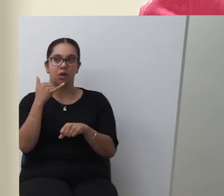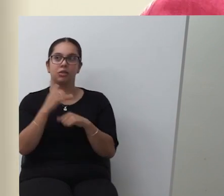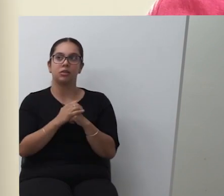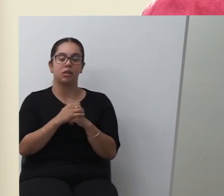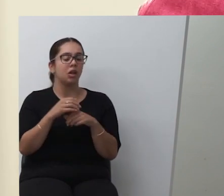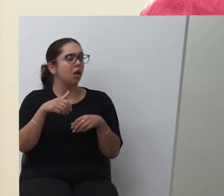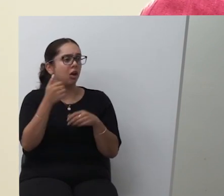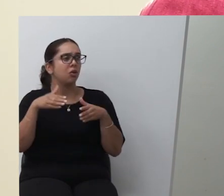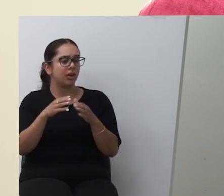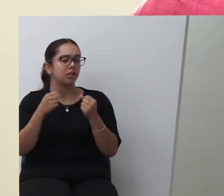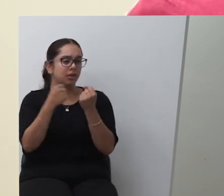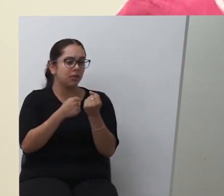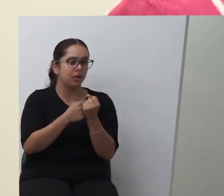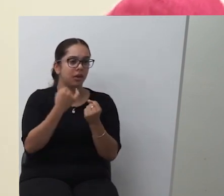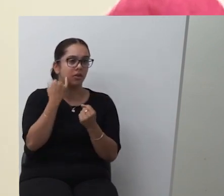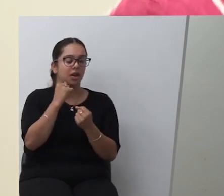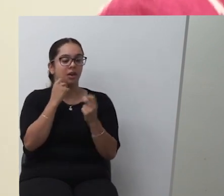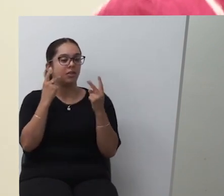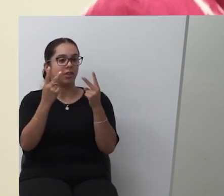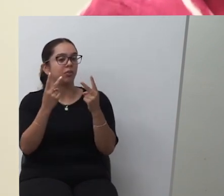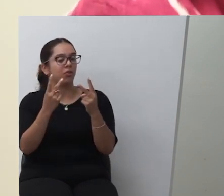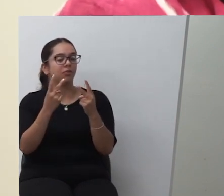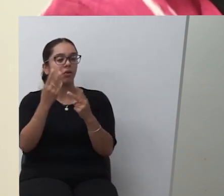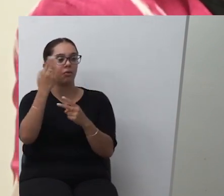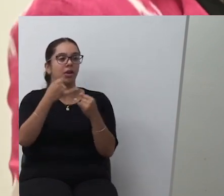not like on the visible front lines or something.